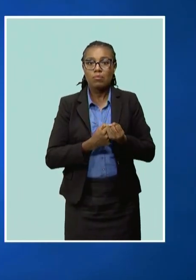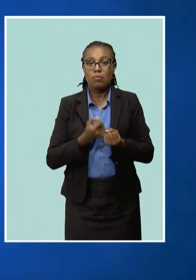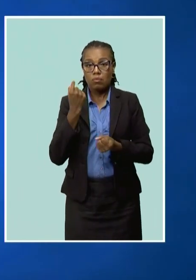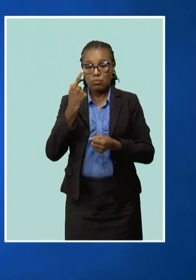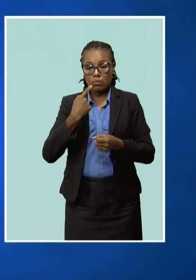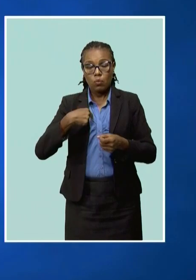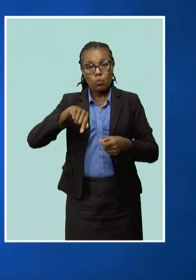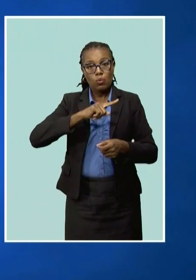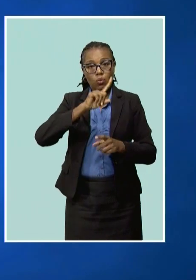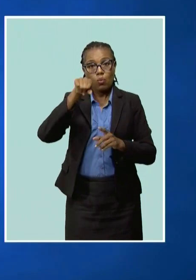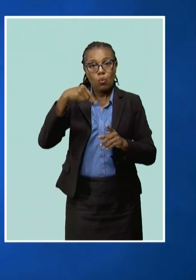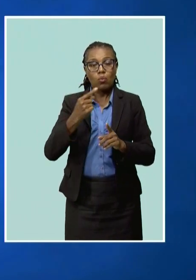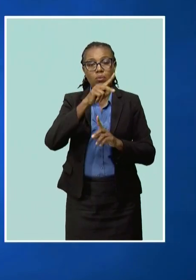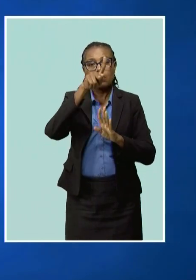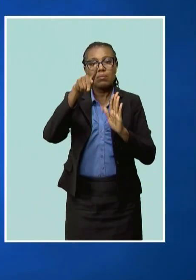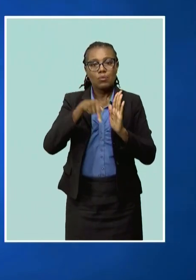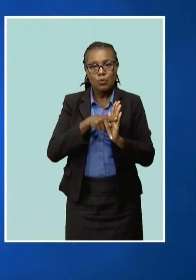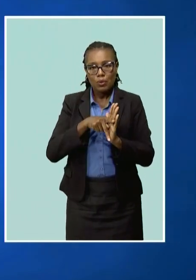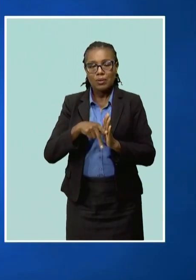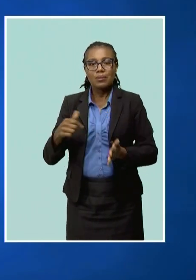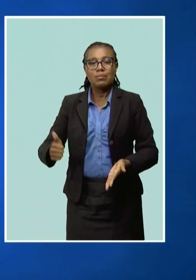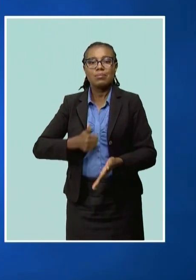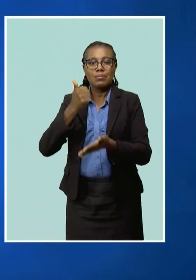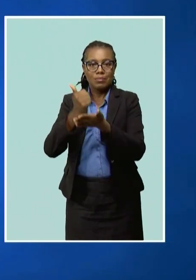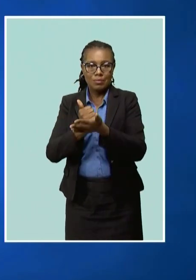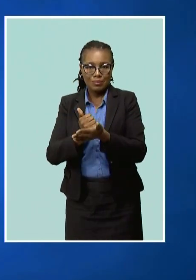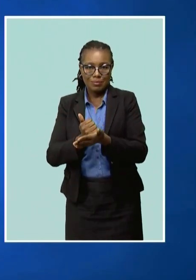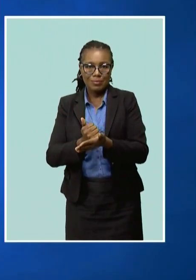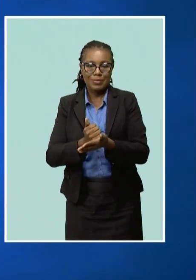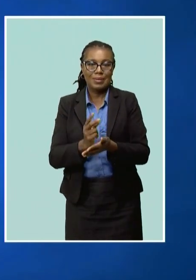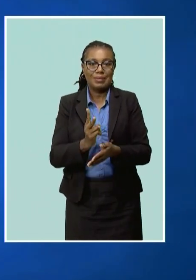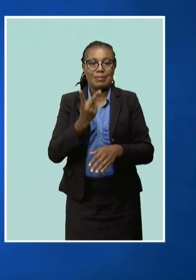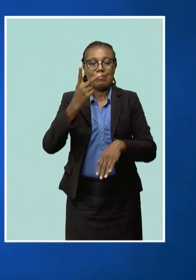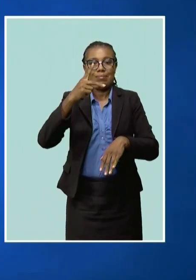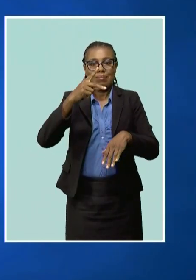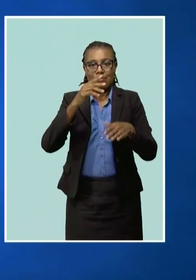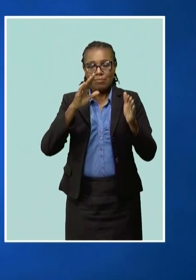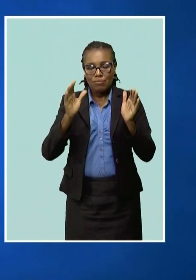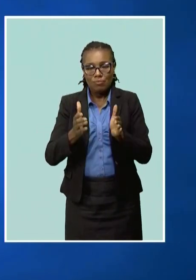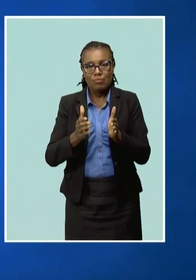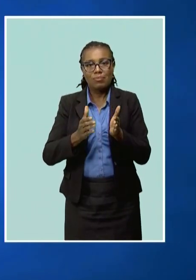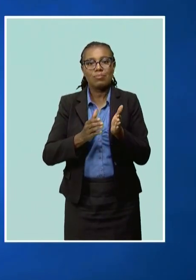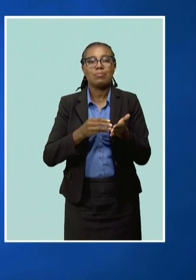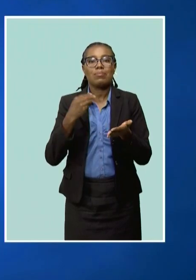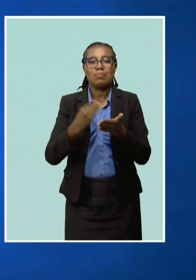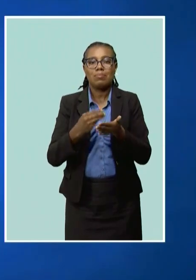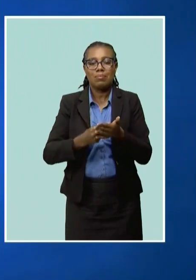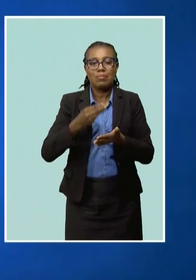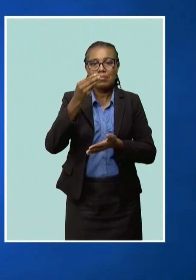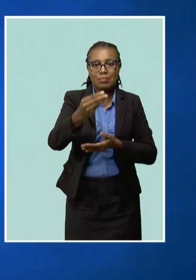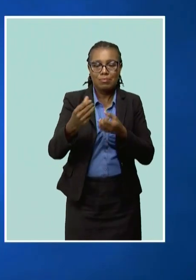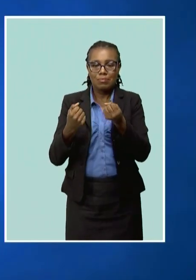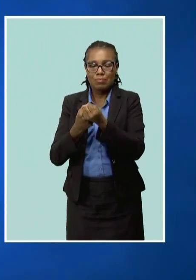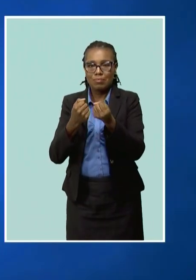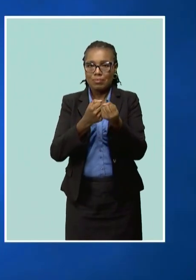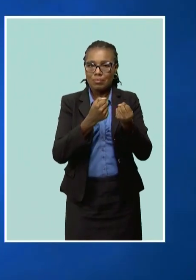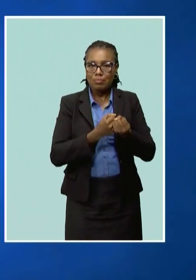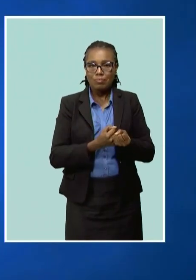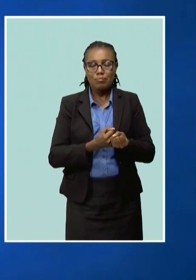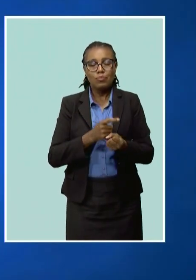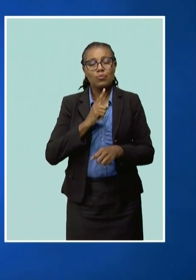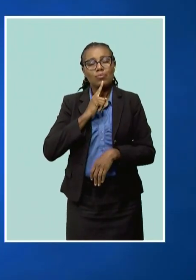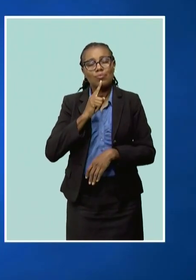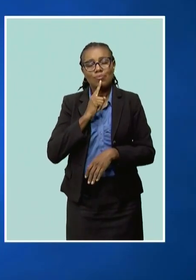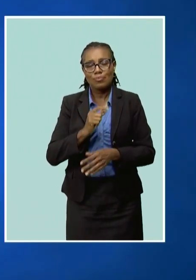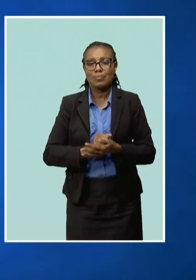that has been granted Phase 2 funding. This, however, should be seen as a humbling assessment of the